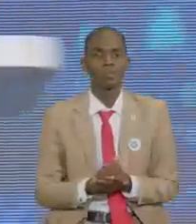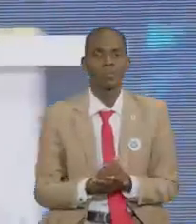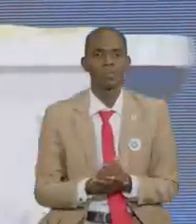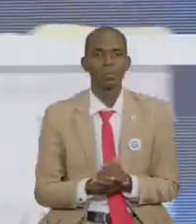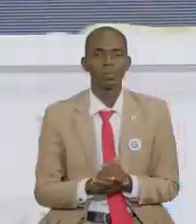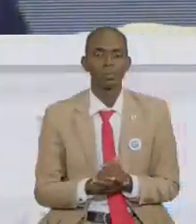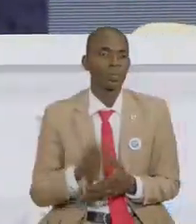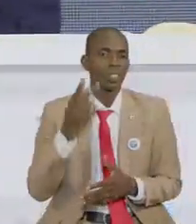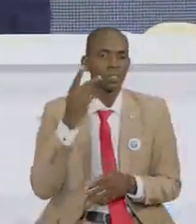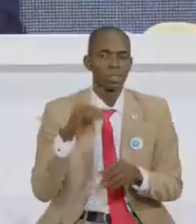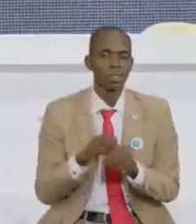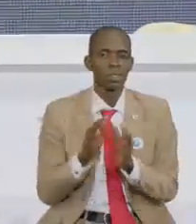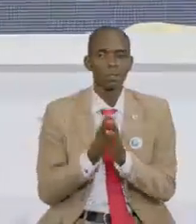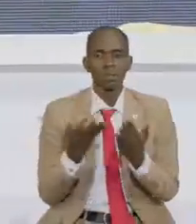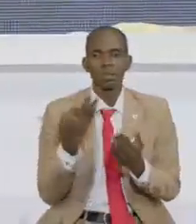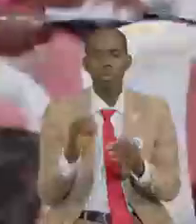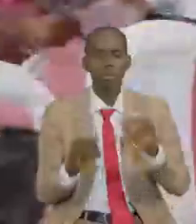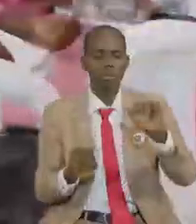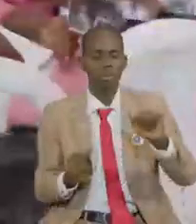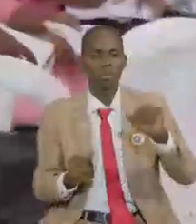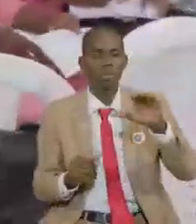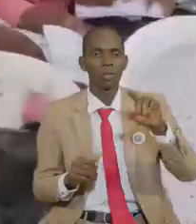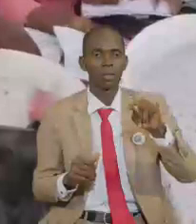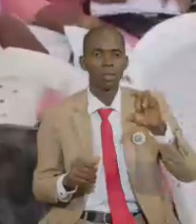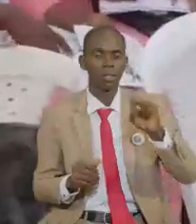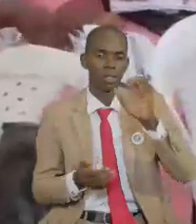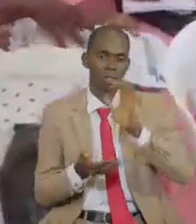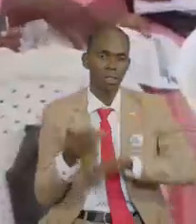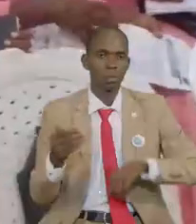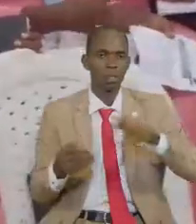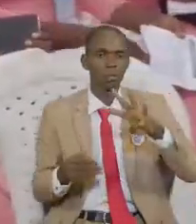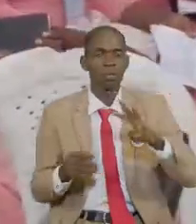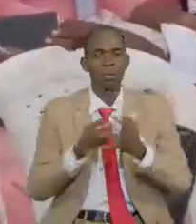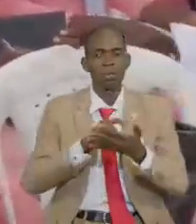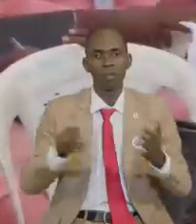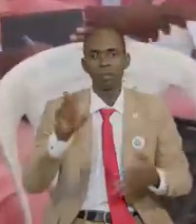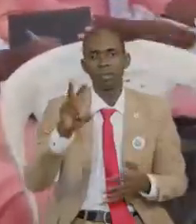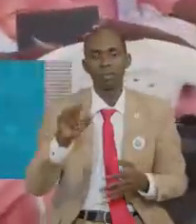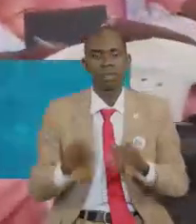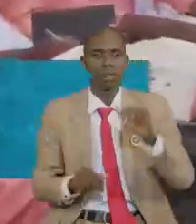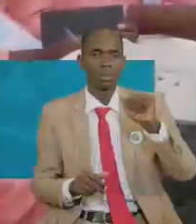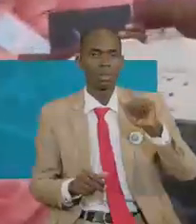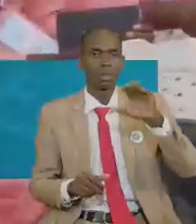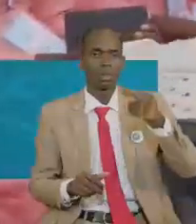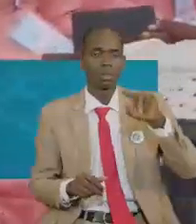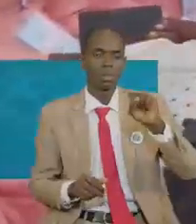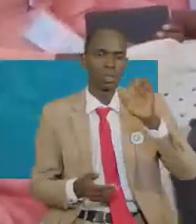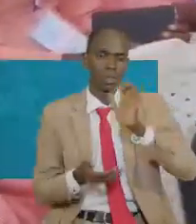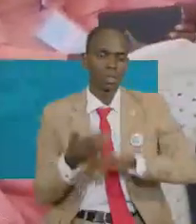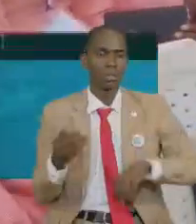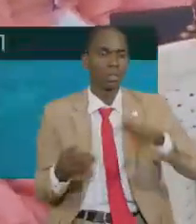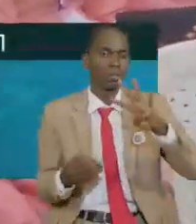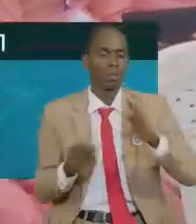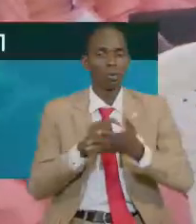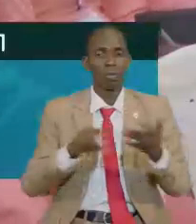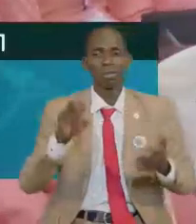Look at Acts chapter 4, verse 12. Acts chapter 4, verse 12. Neither is